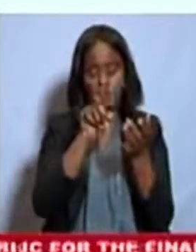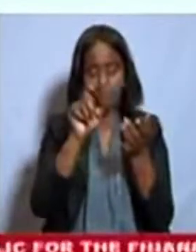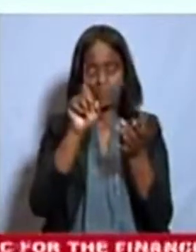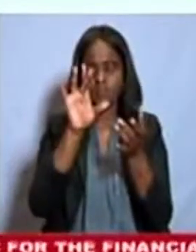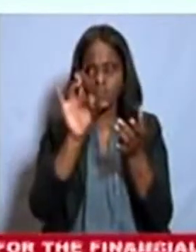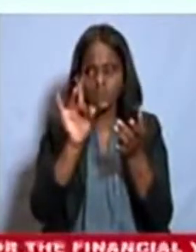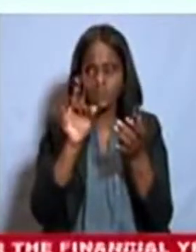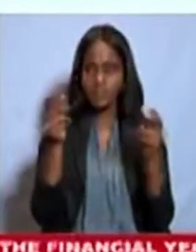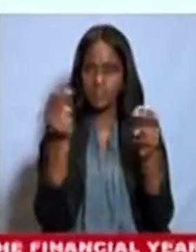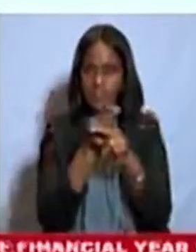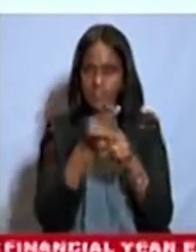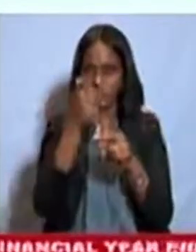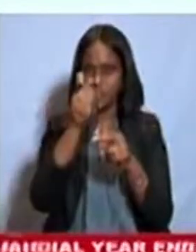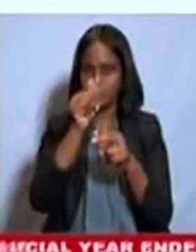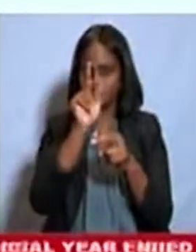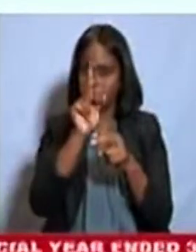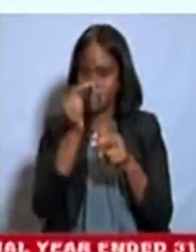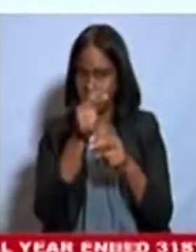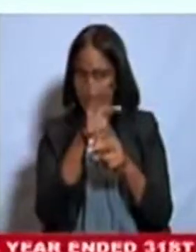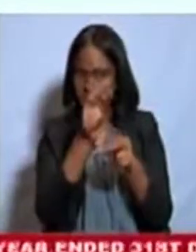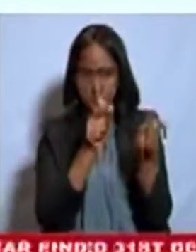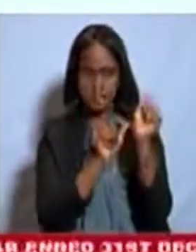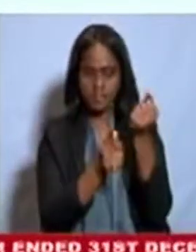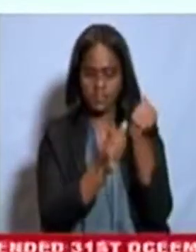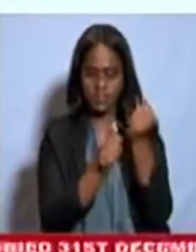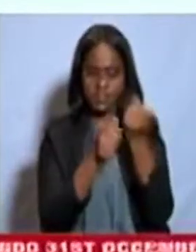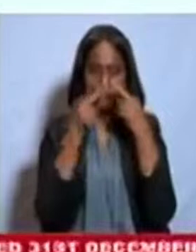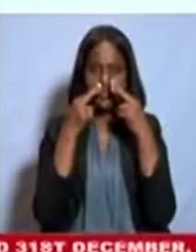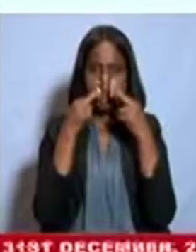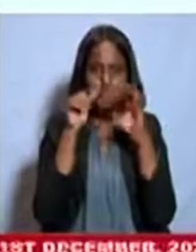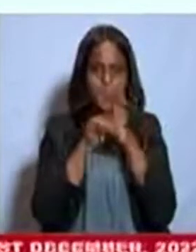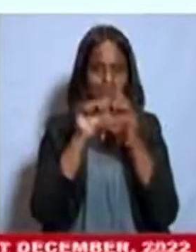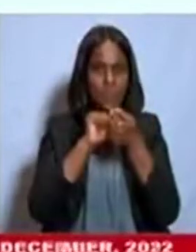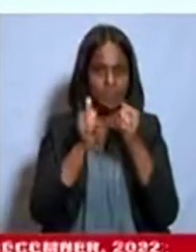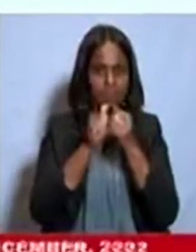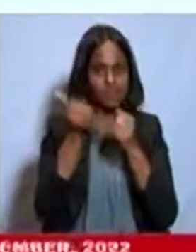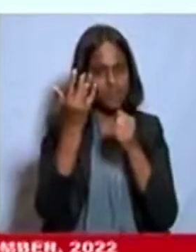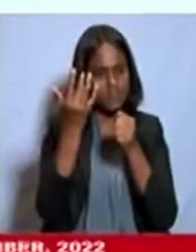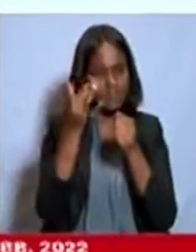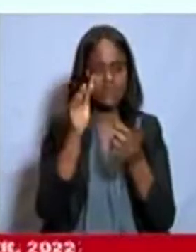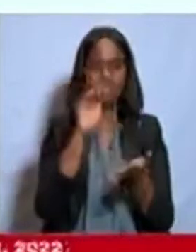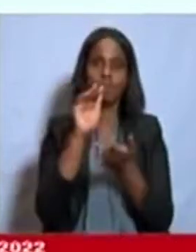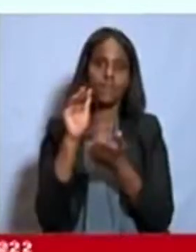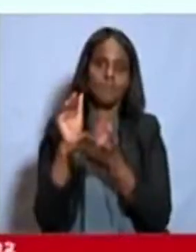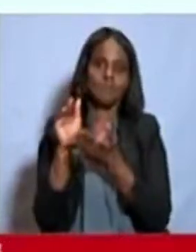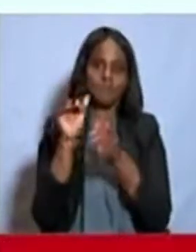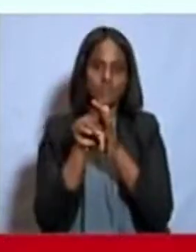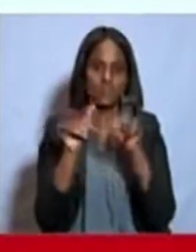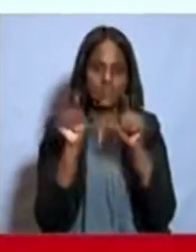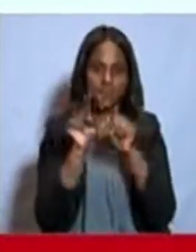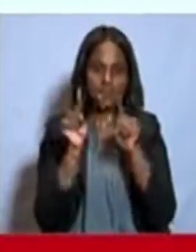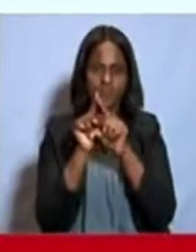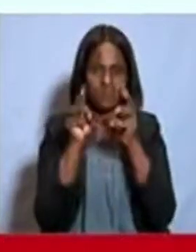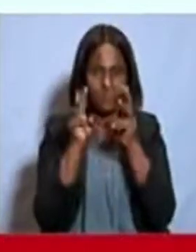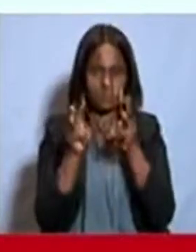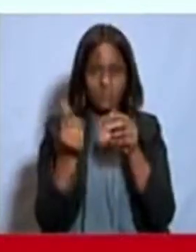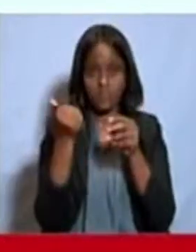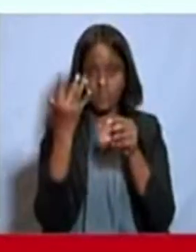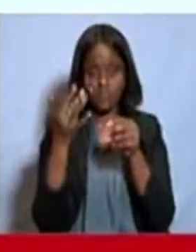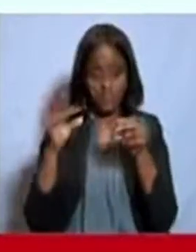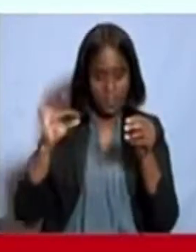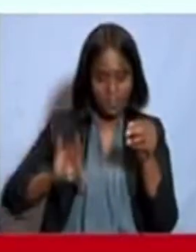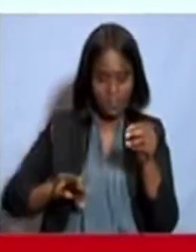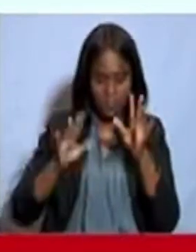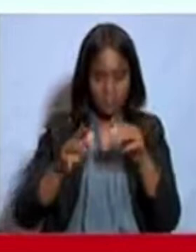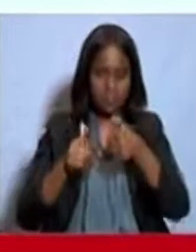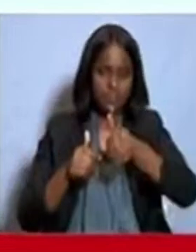2,108 by 10 kg bags of maize seed, resulting in a shortage of 15 bags. In this regard, 15